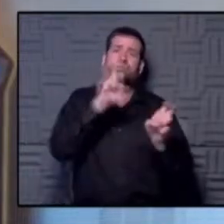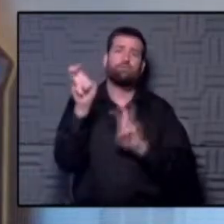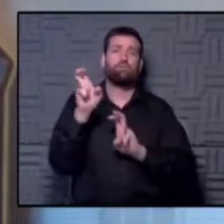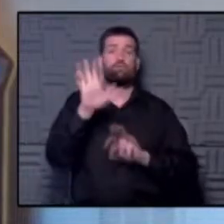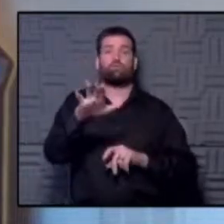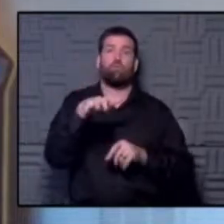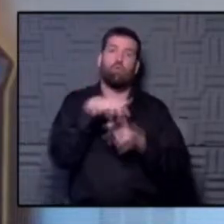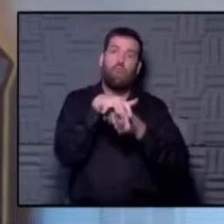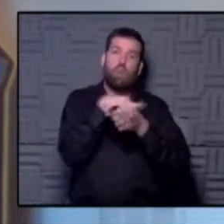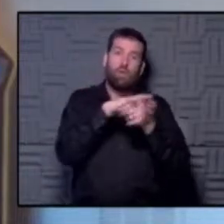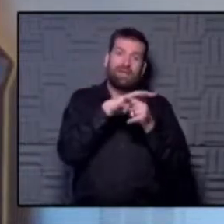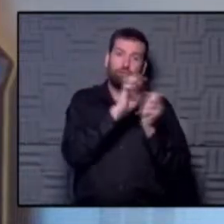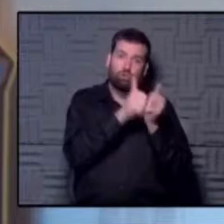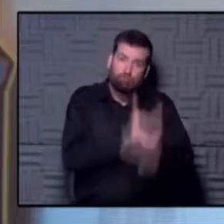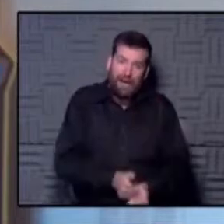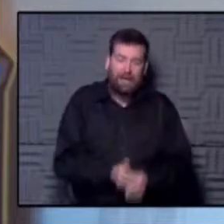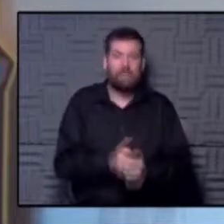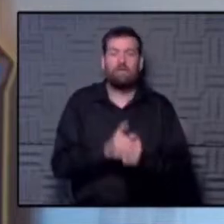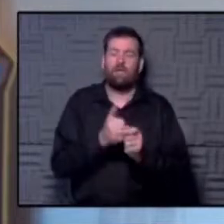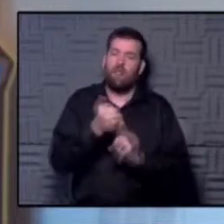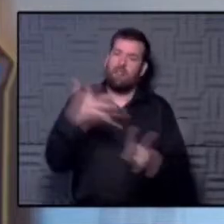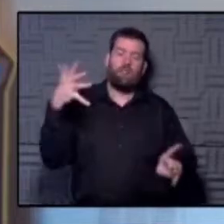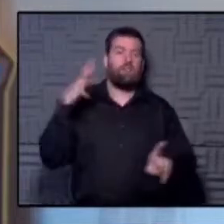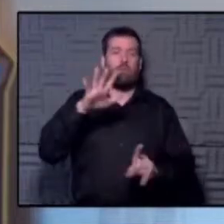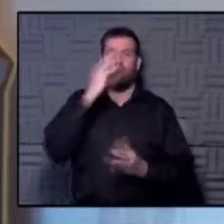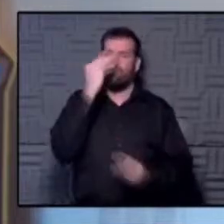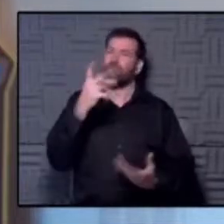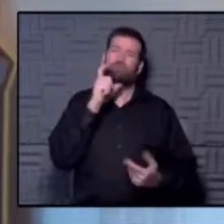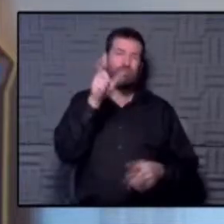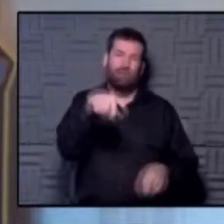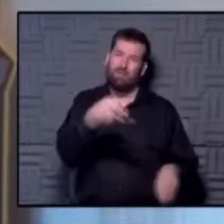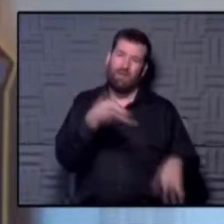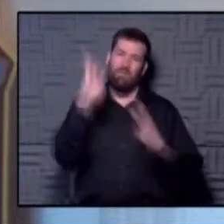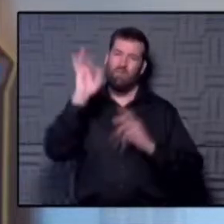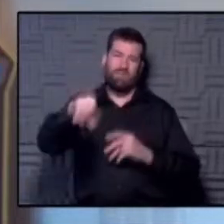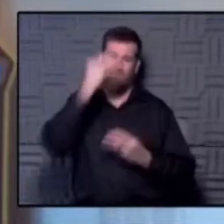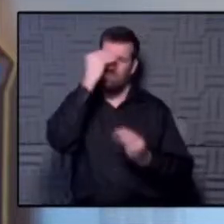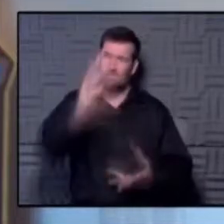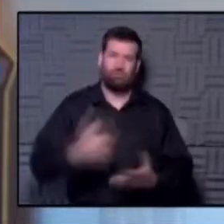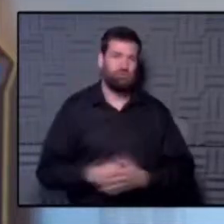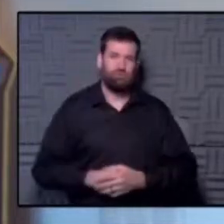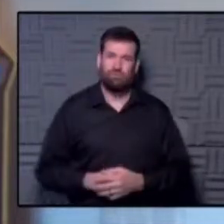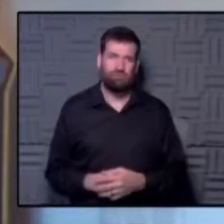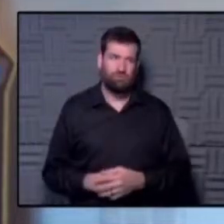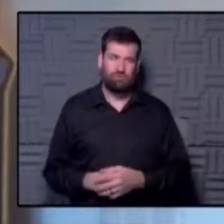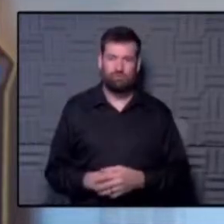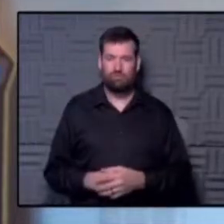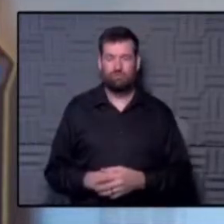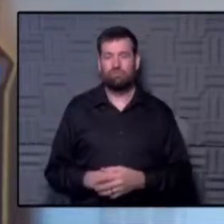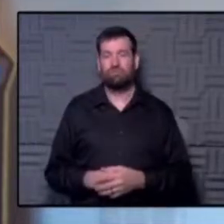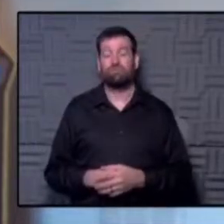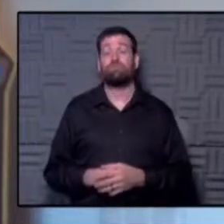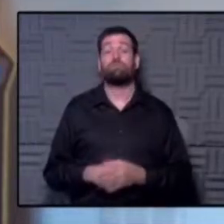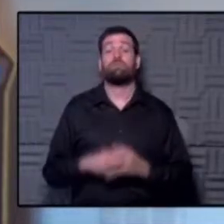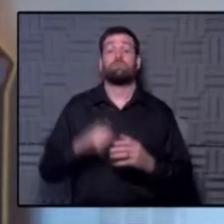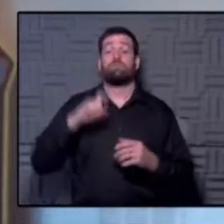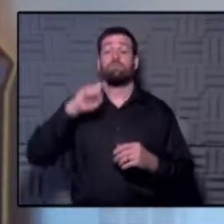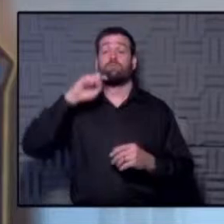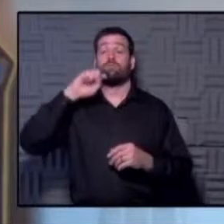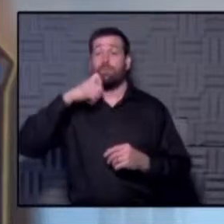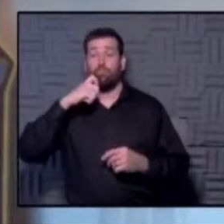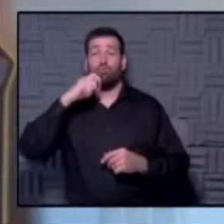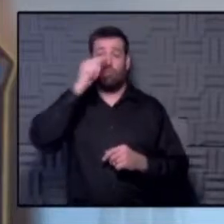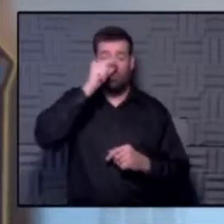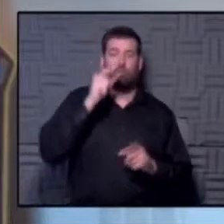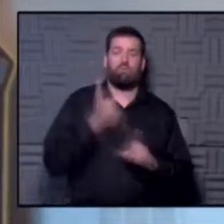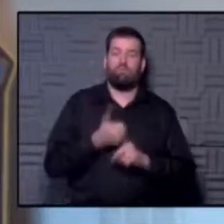location track really tells a lot about you, so you shouldn't be uploading that. And so what Google and Apple did was realize